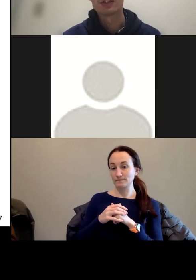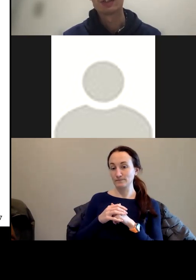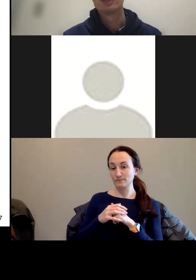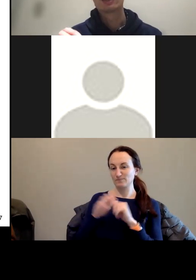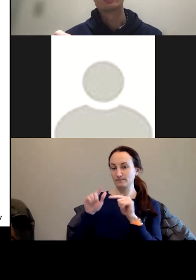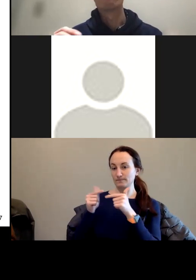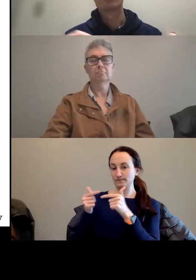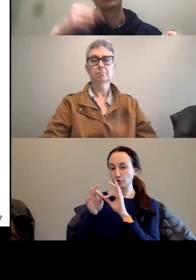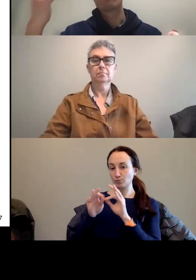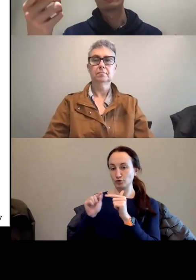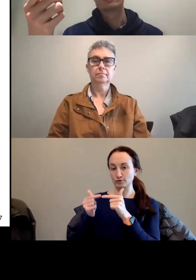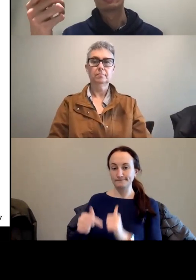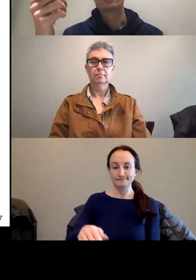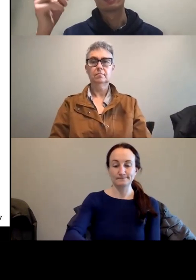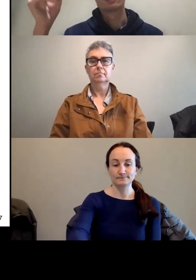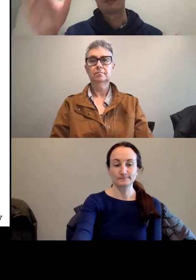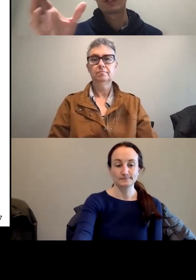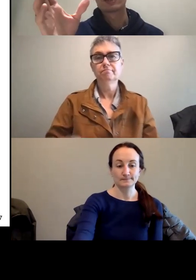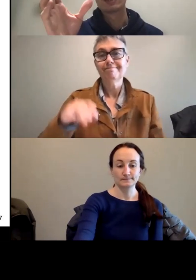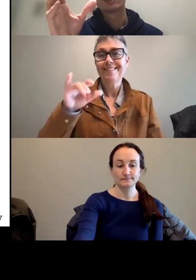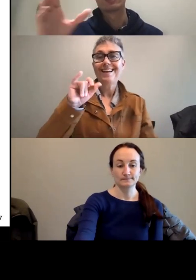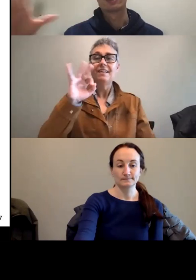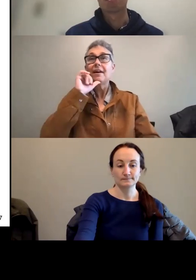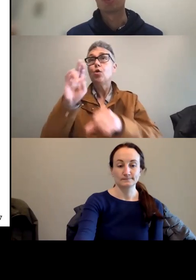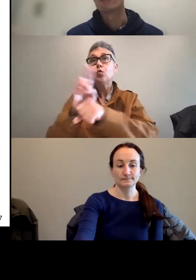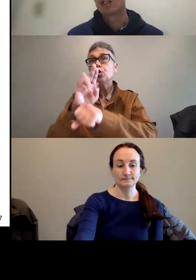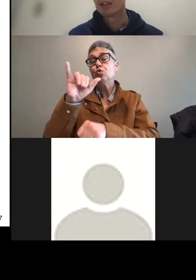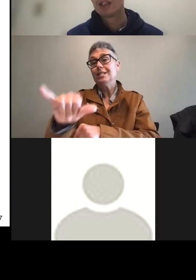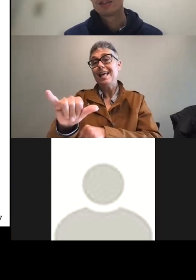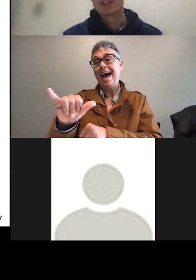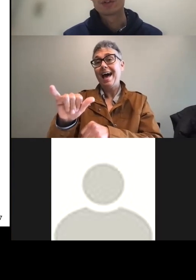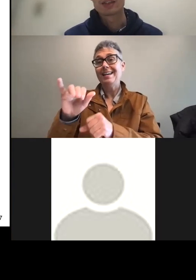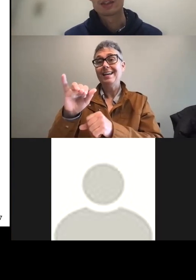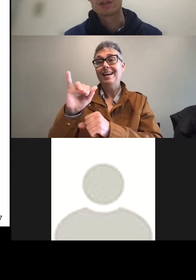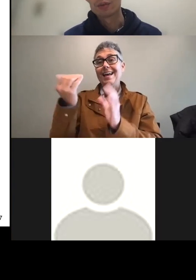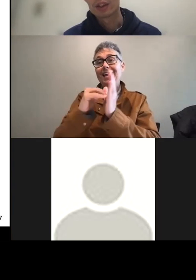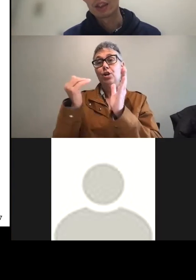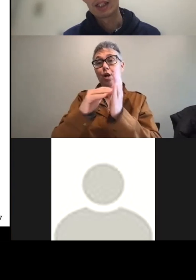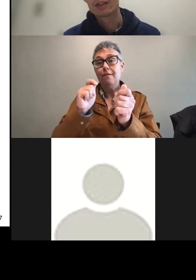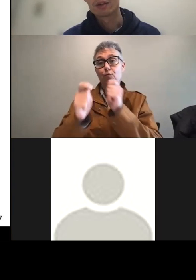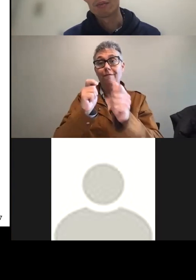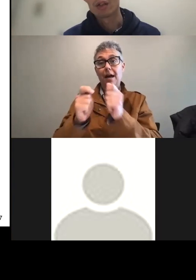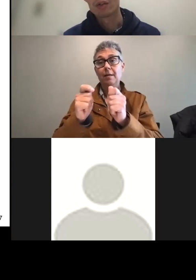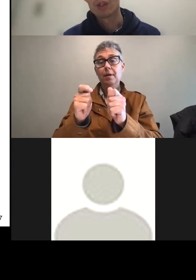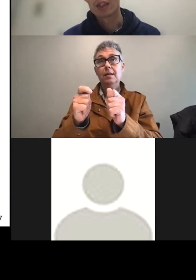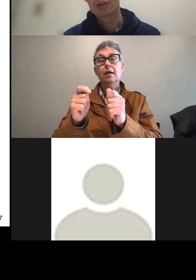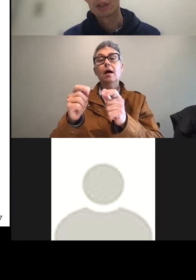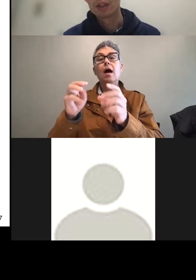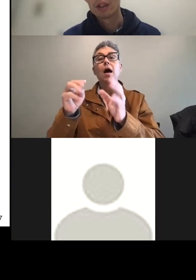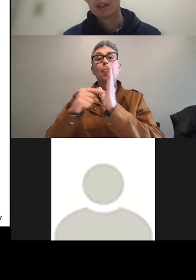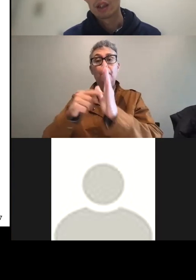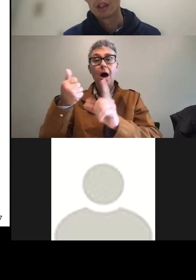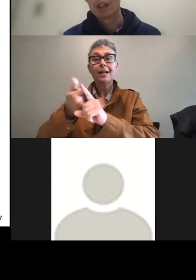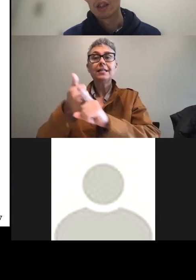but rather kind of predict one distance and then just fix it and then move on, then you will see that the model will